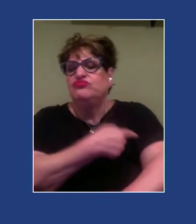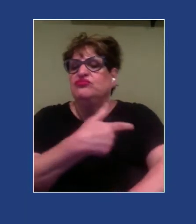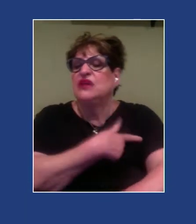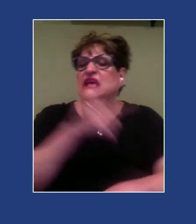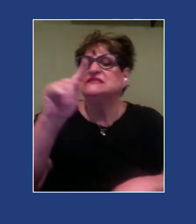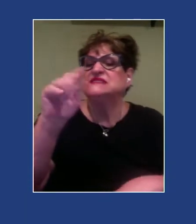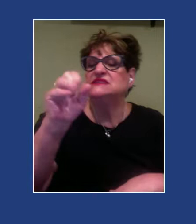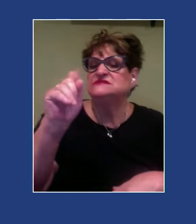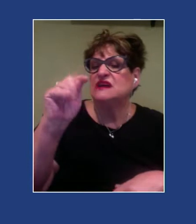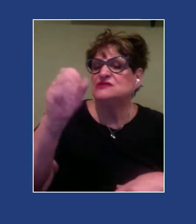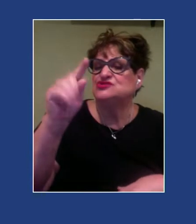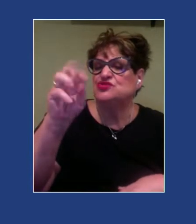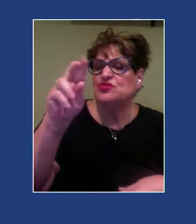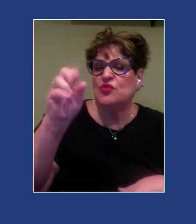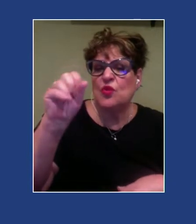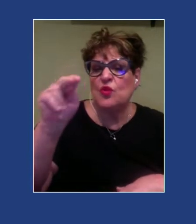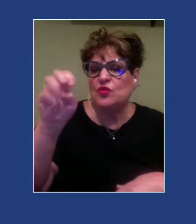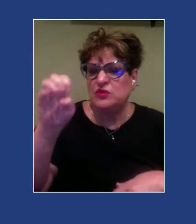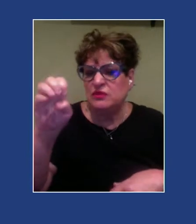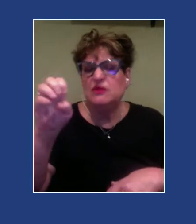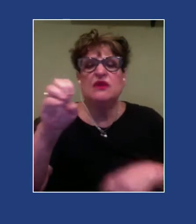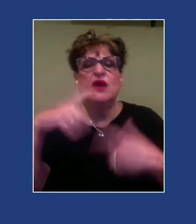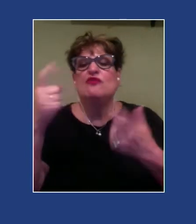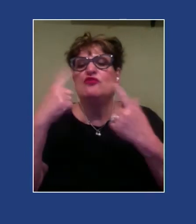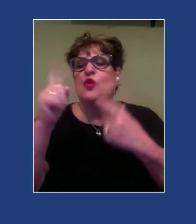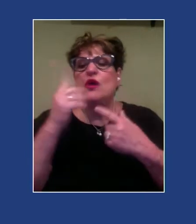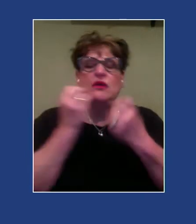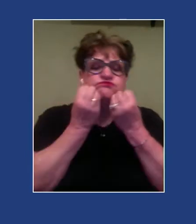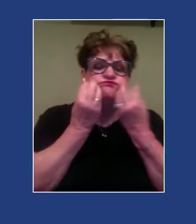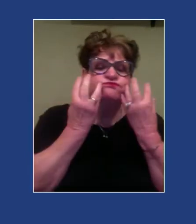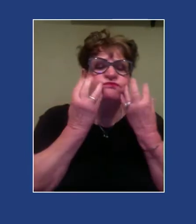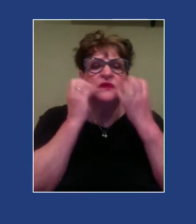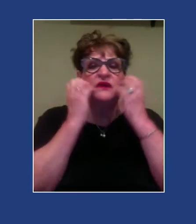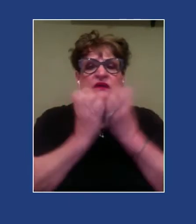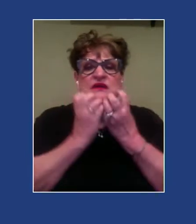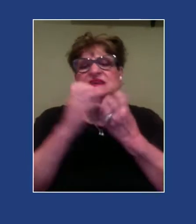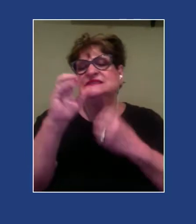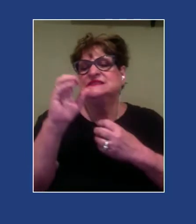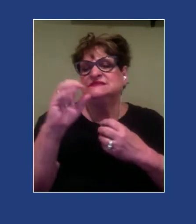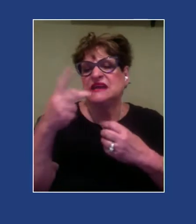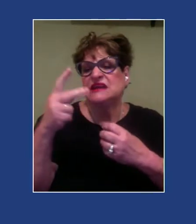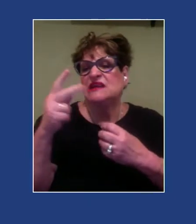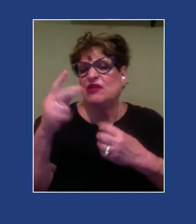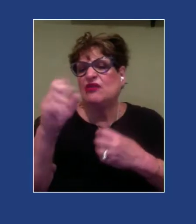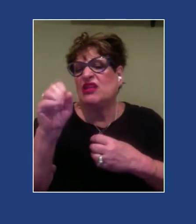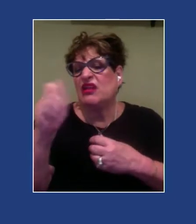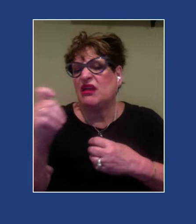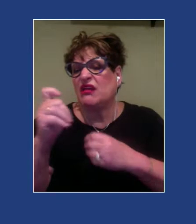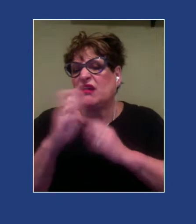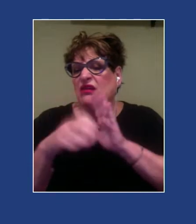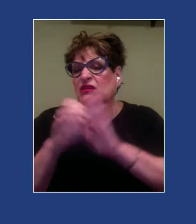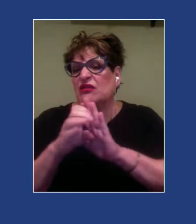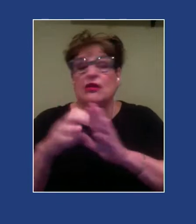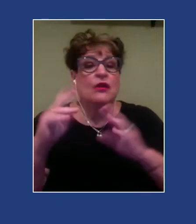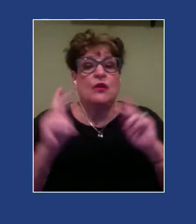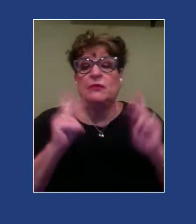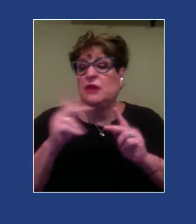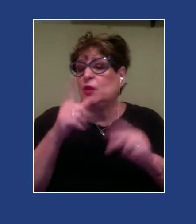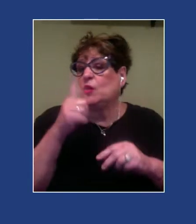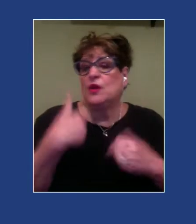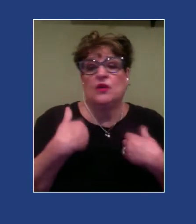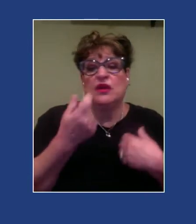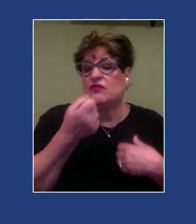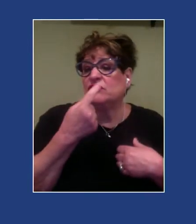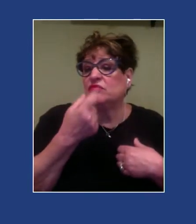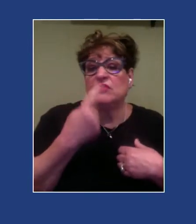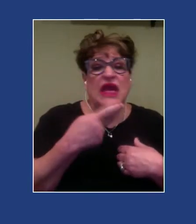for secondary sex characteristics subsequently. And people even who don't receive pubertal suppression in puberty at